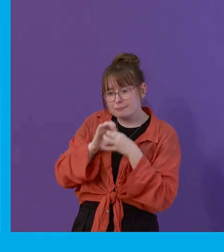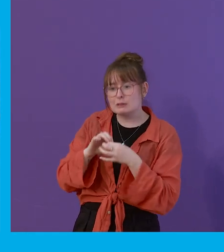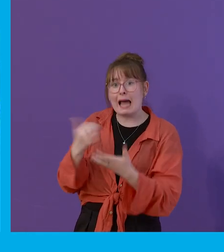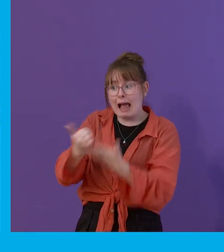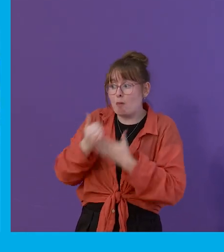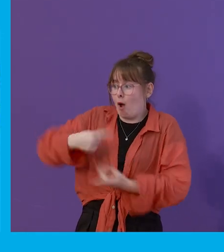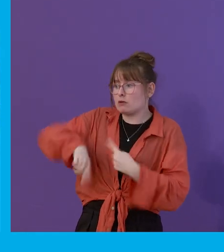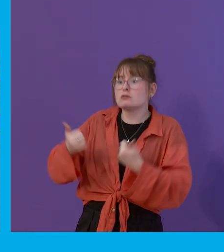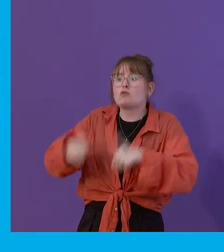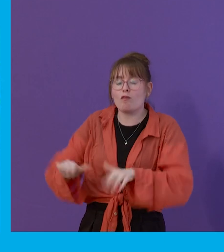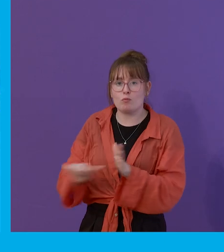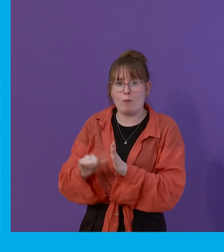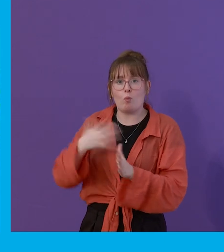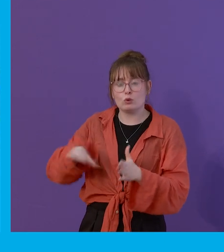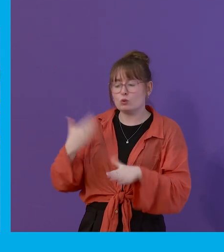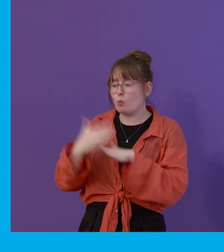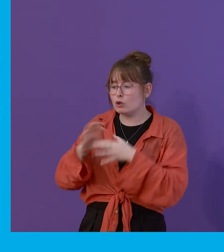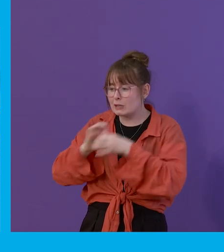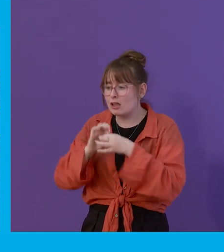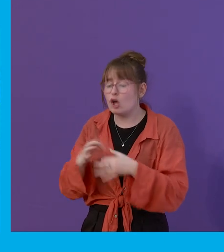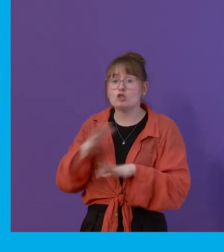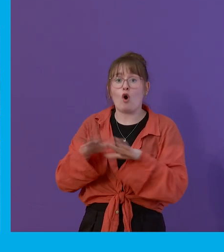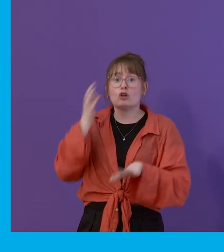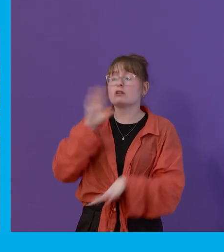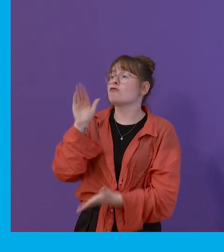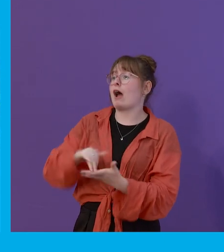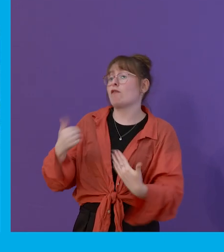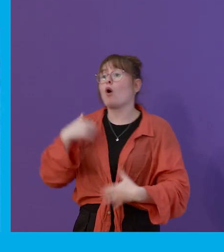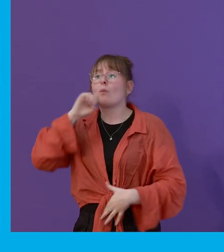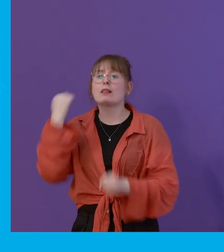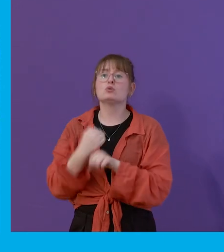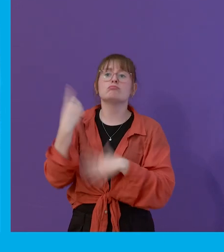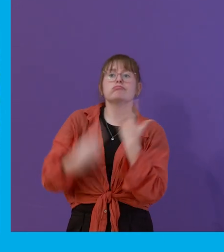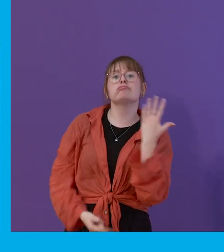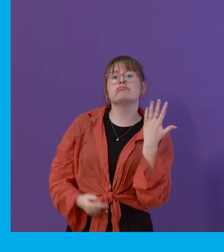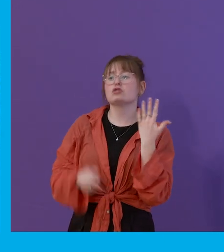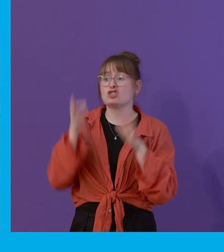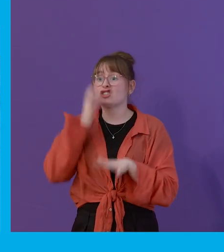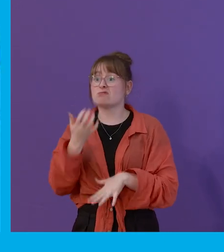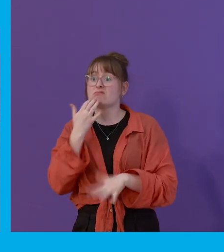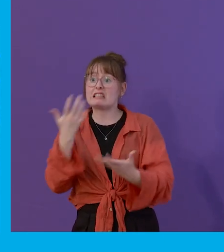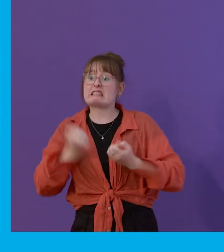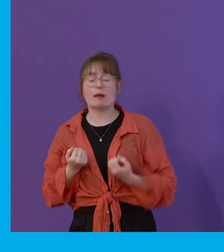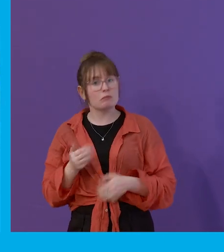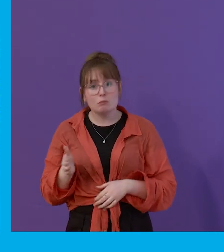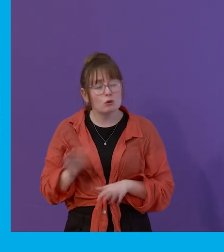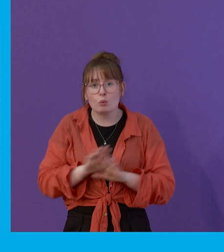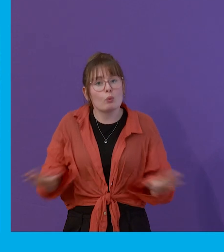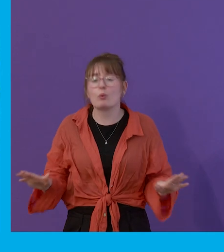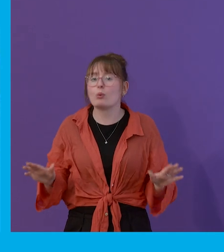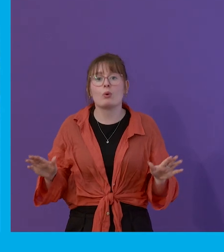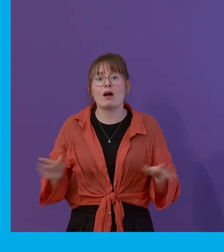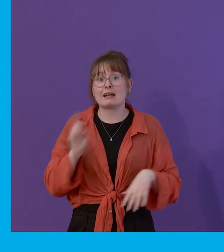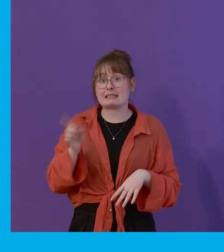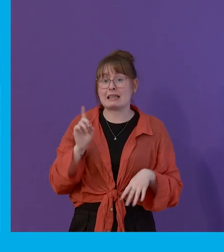this problem, to work together. We're not coming at it saying, this is what we're actually going to do at the end, though, so if you could just kind of rubber stamp that for us. Because